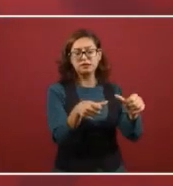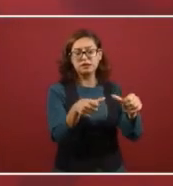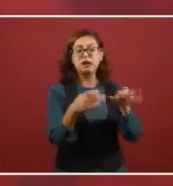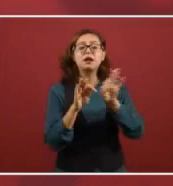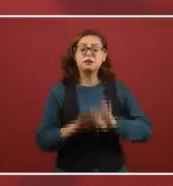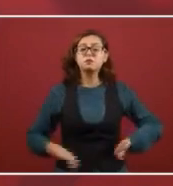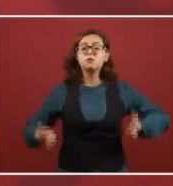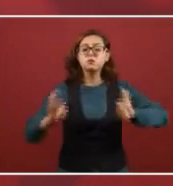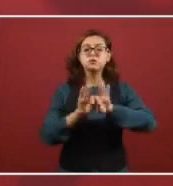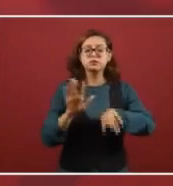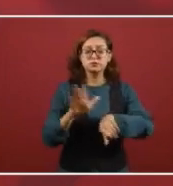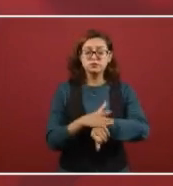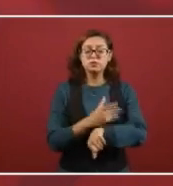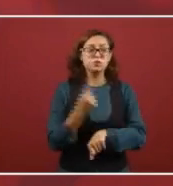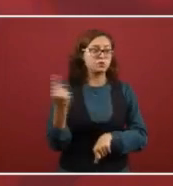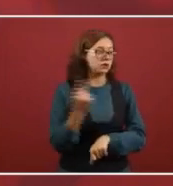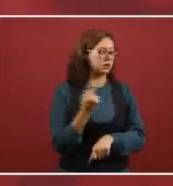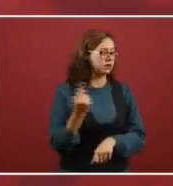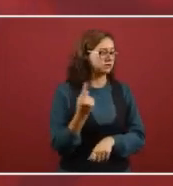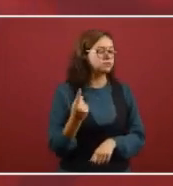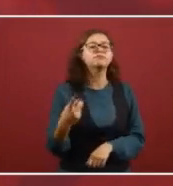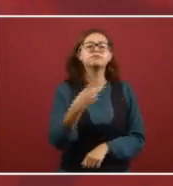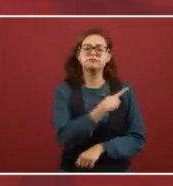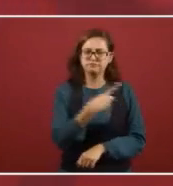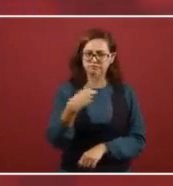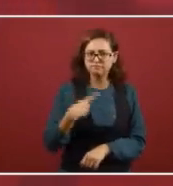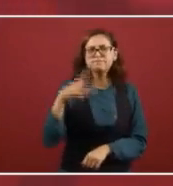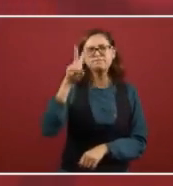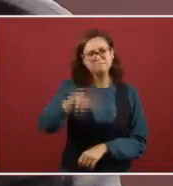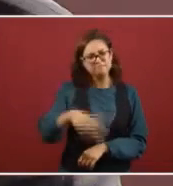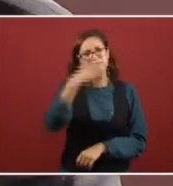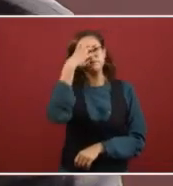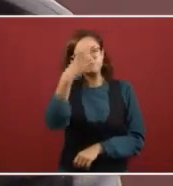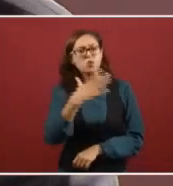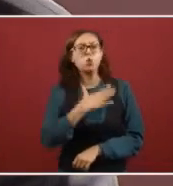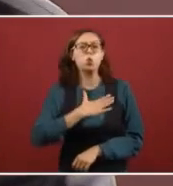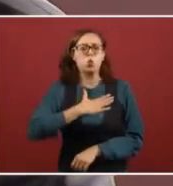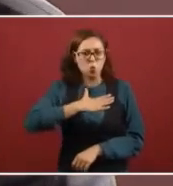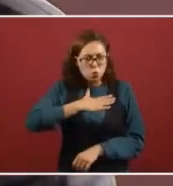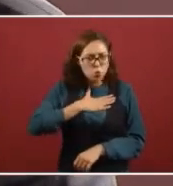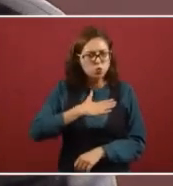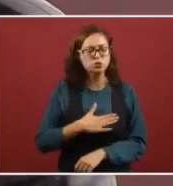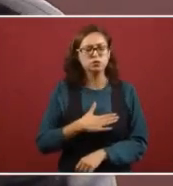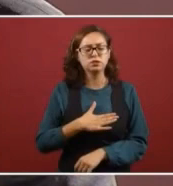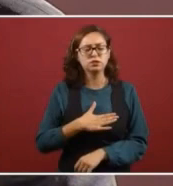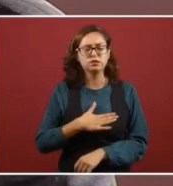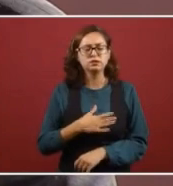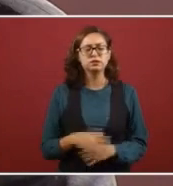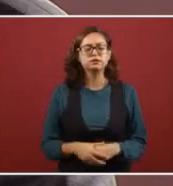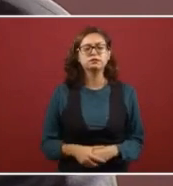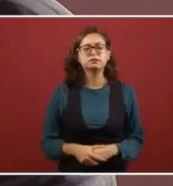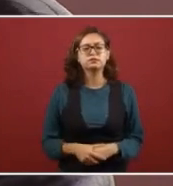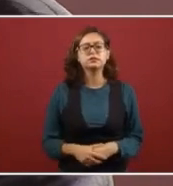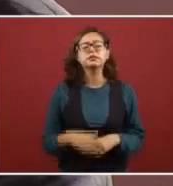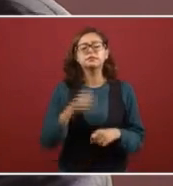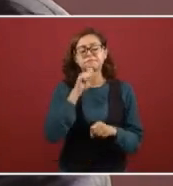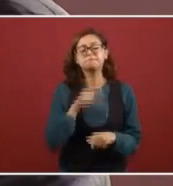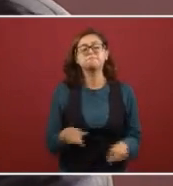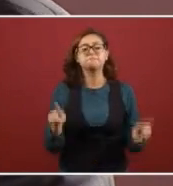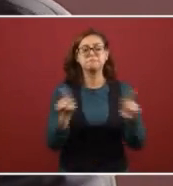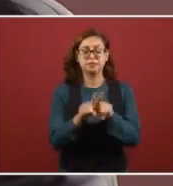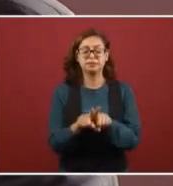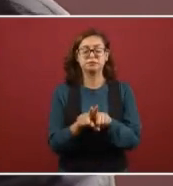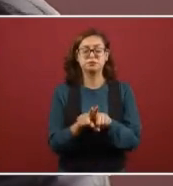documentation and evidence, because it's very important to get justice and also